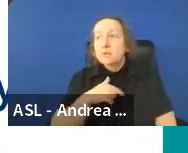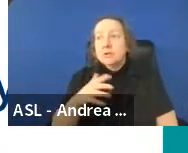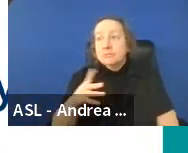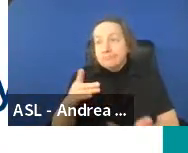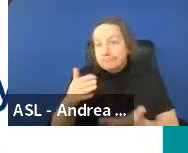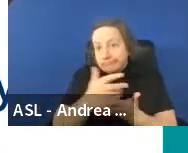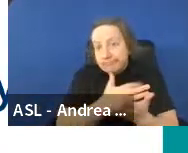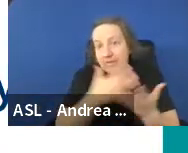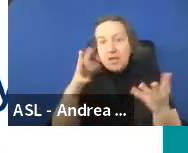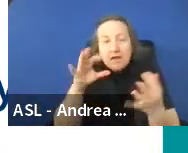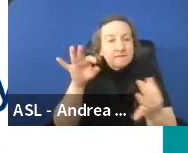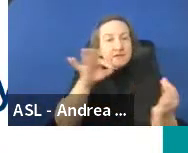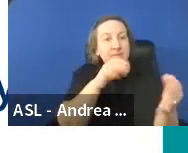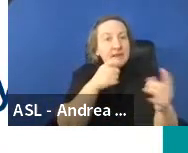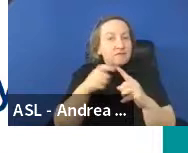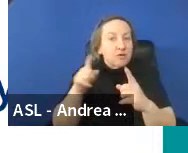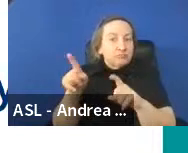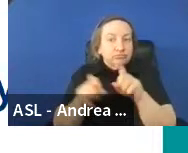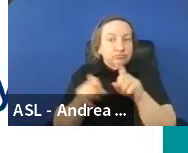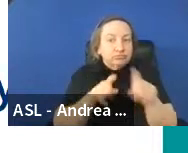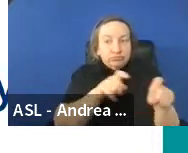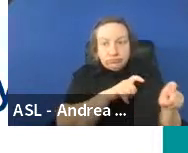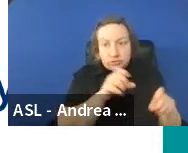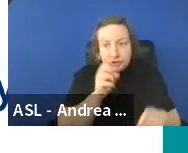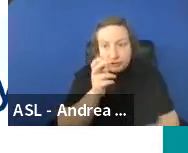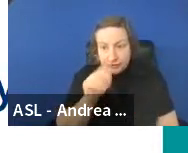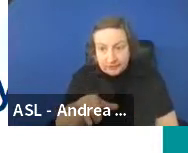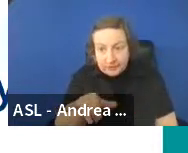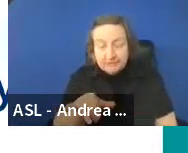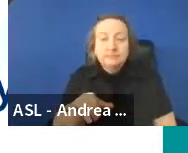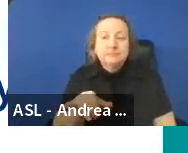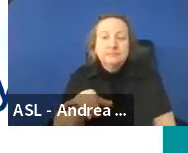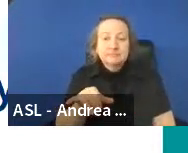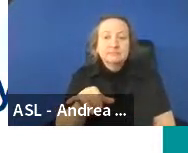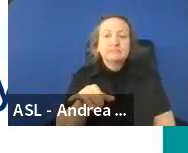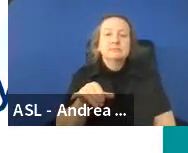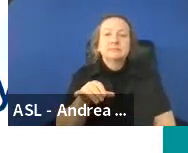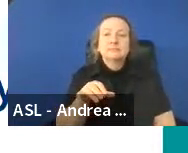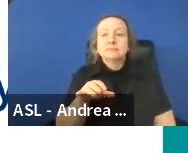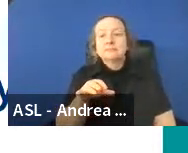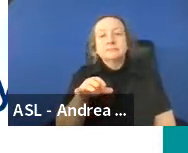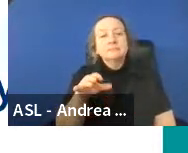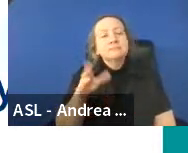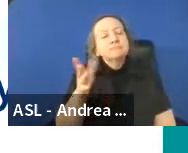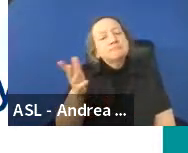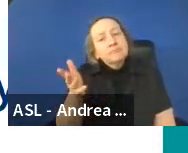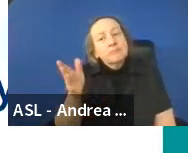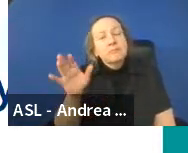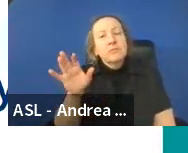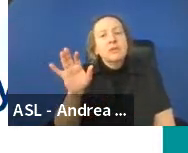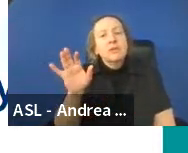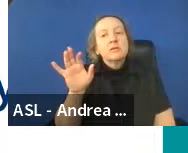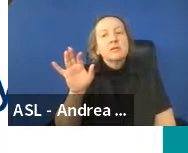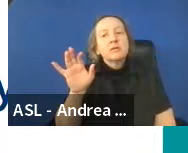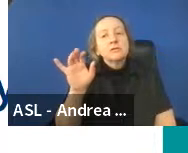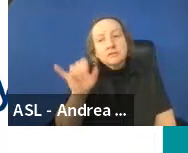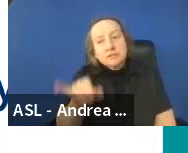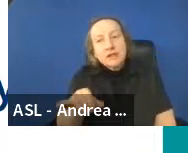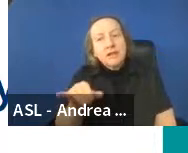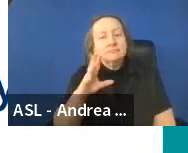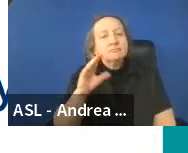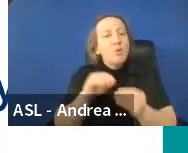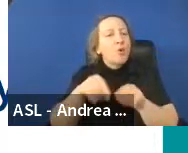from the survey, and it really, I guess you could say, goes a little bit